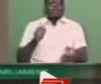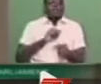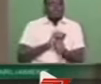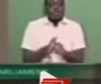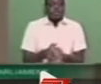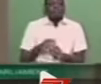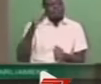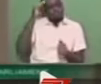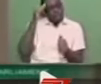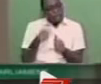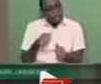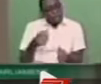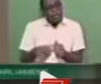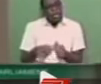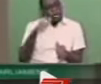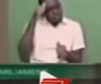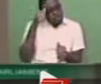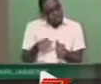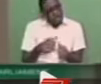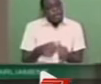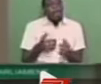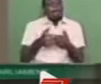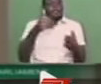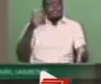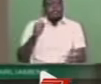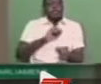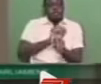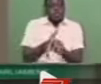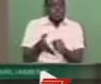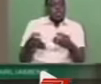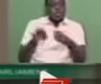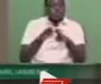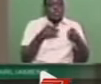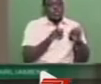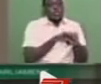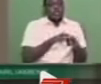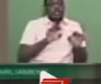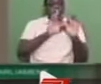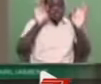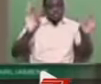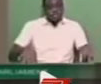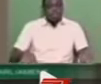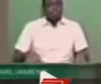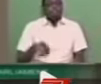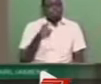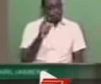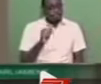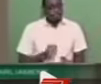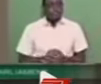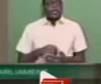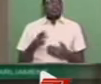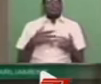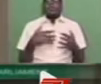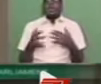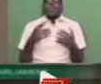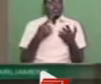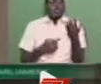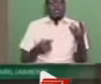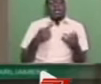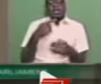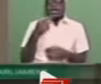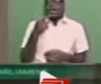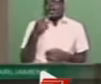No matter what they tell us, the collapse of Point Lisas lies at the feet of this government's botched Houston